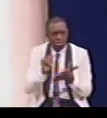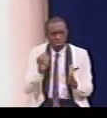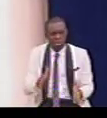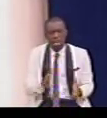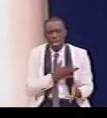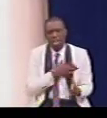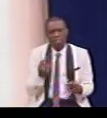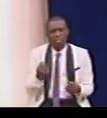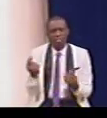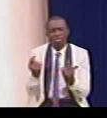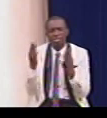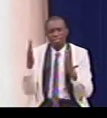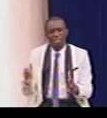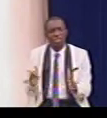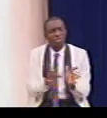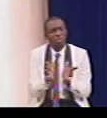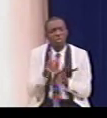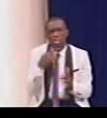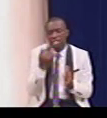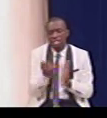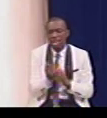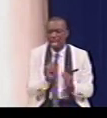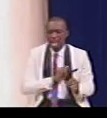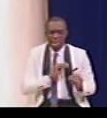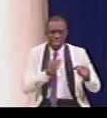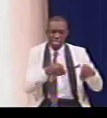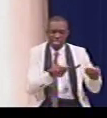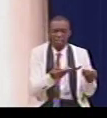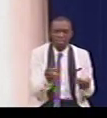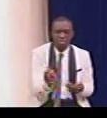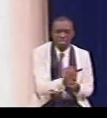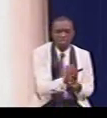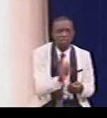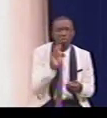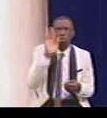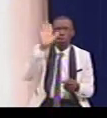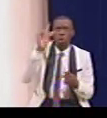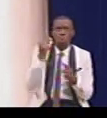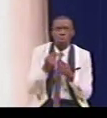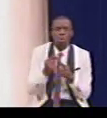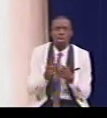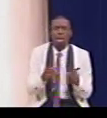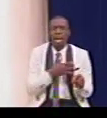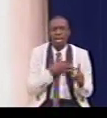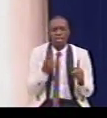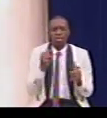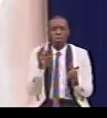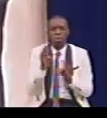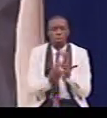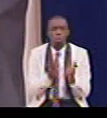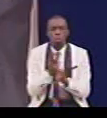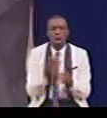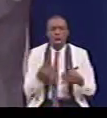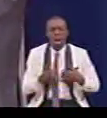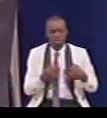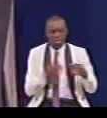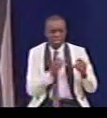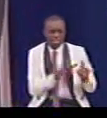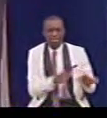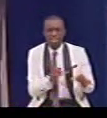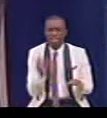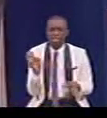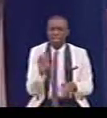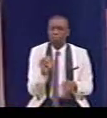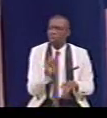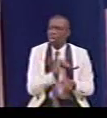Thy word and the world has hated them because they are not of the world even as I am not of the world I pray not that